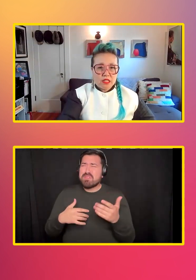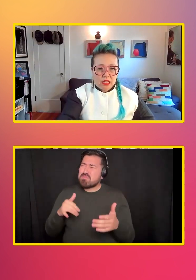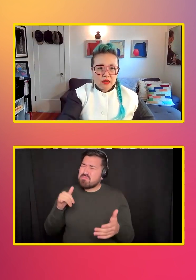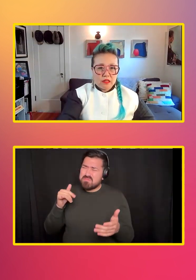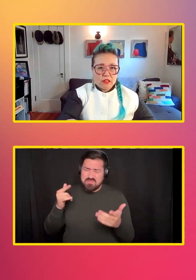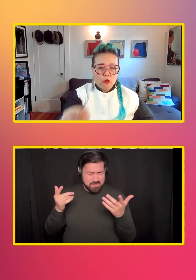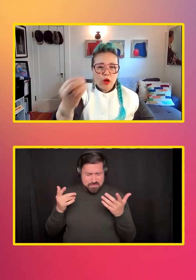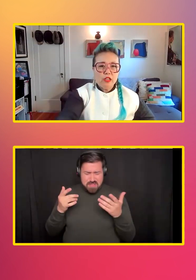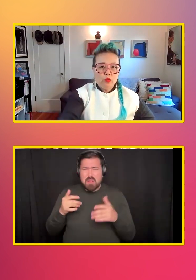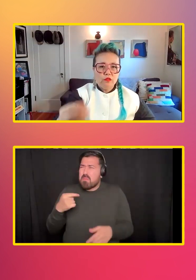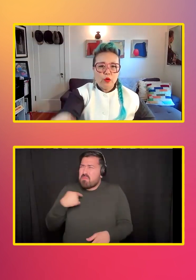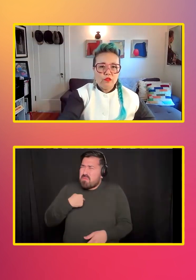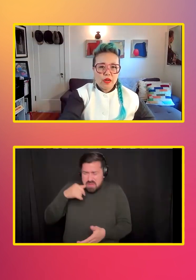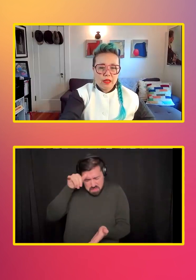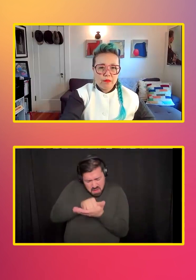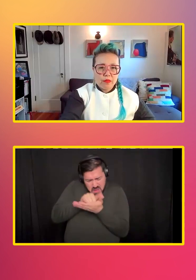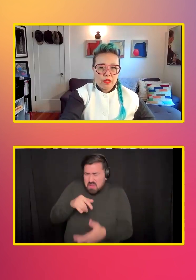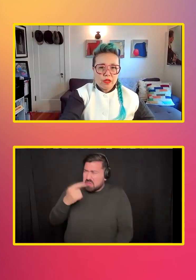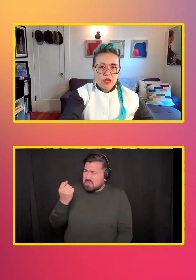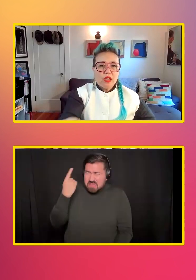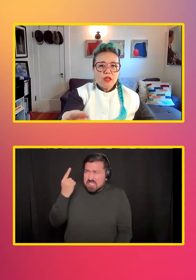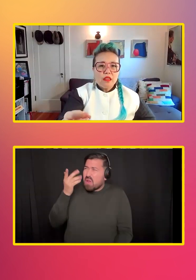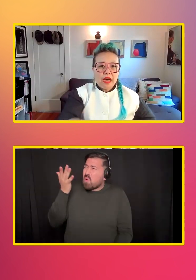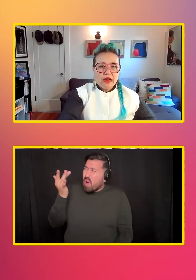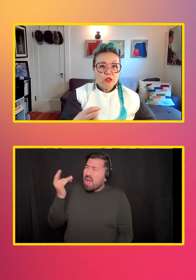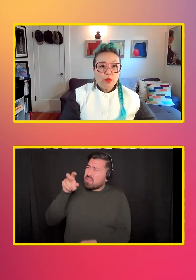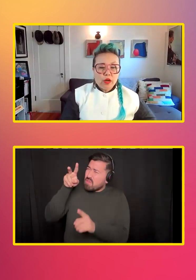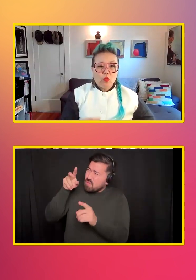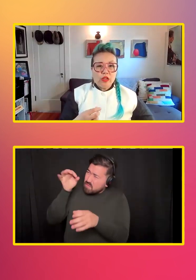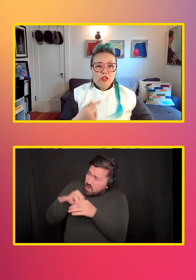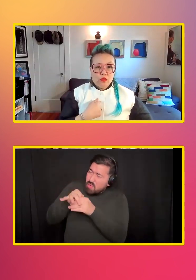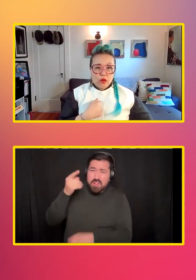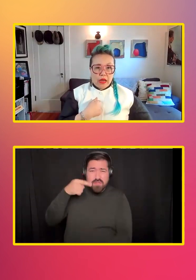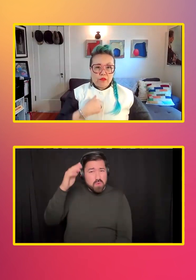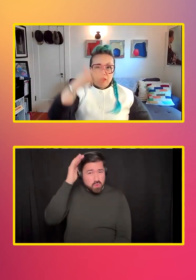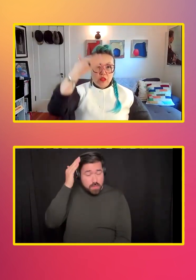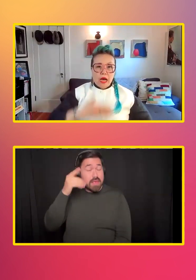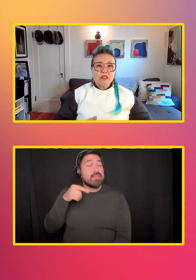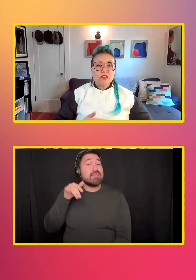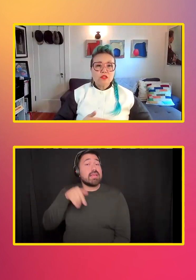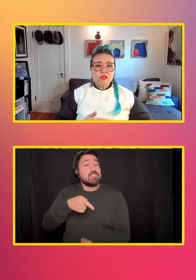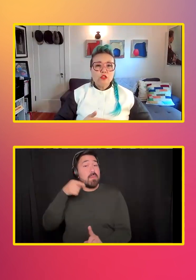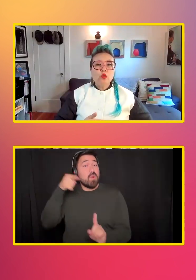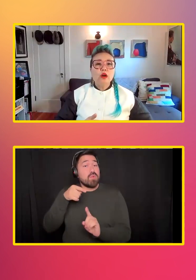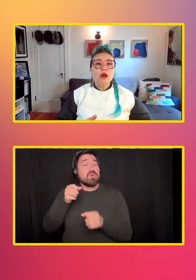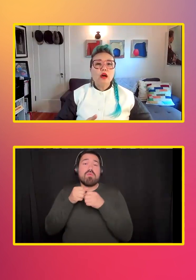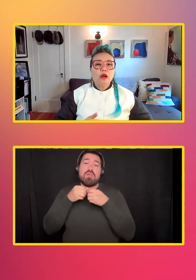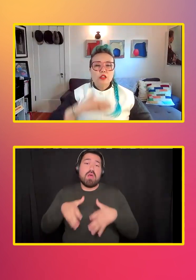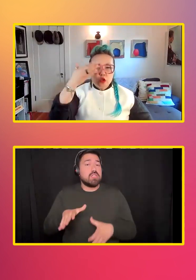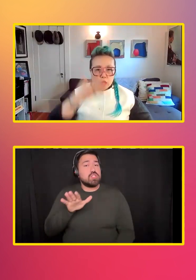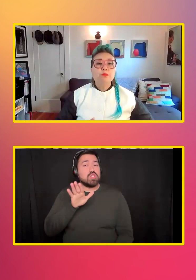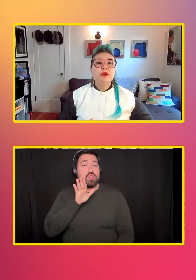possibly understand why you would have voted for him. That is a point when you have lost